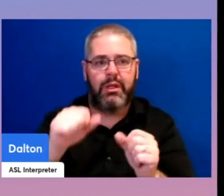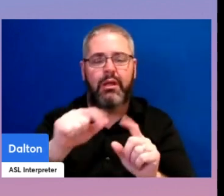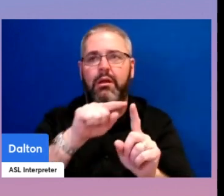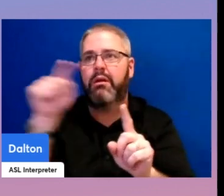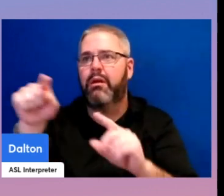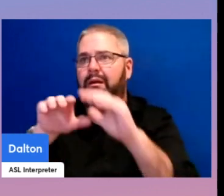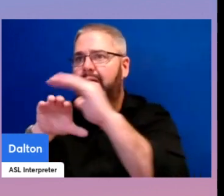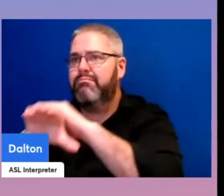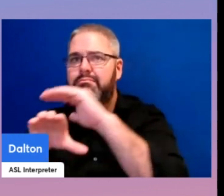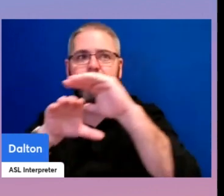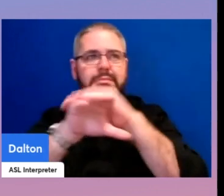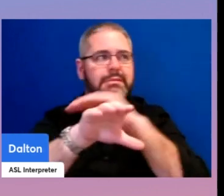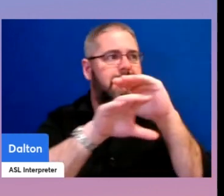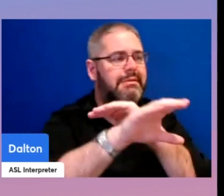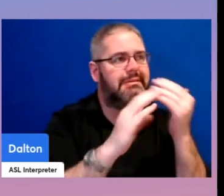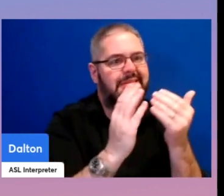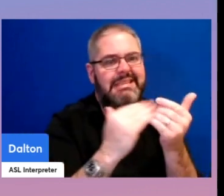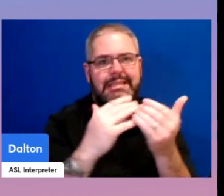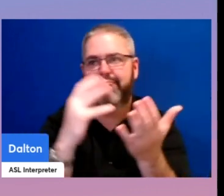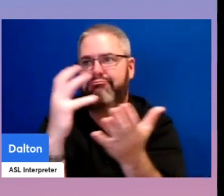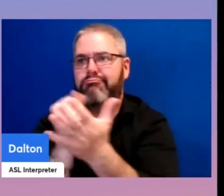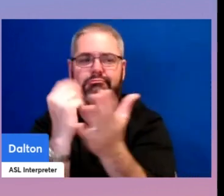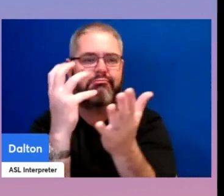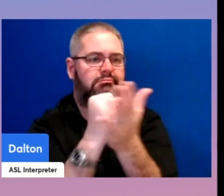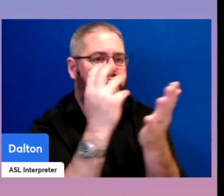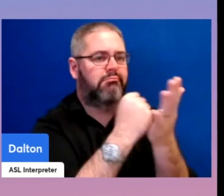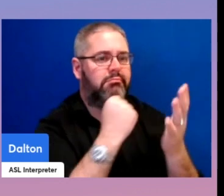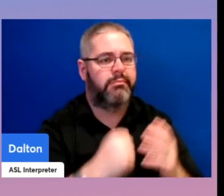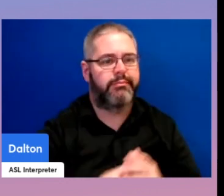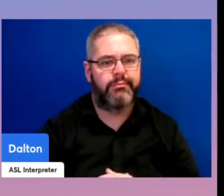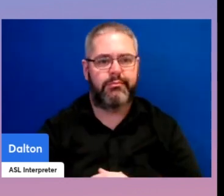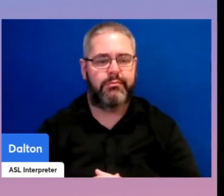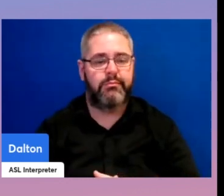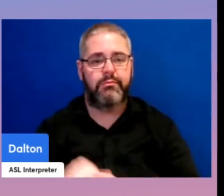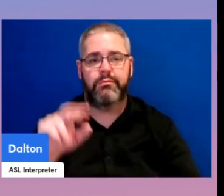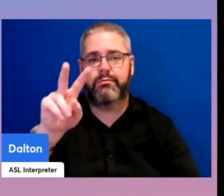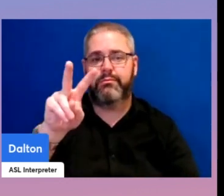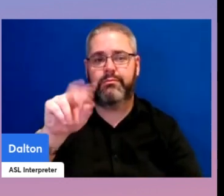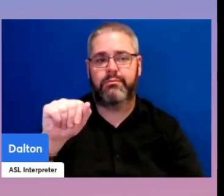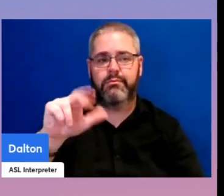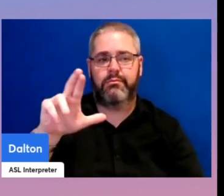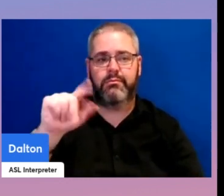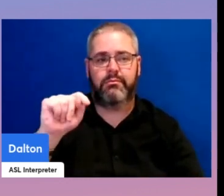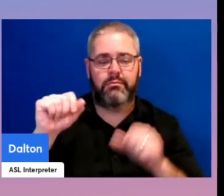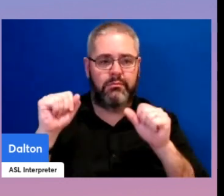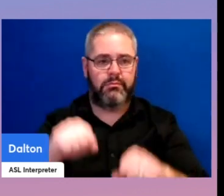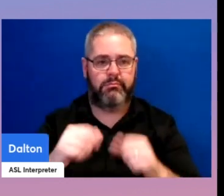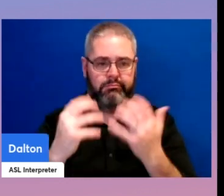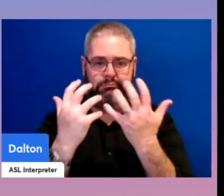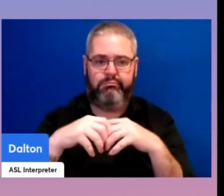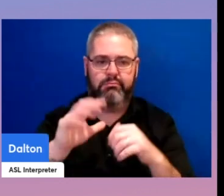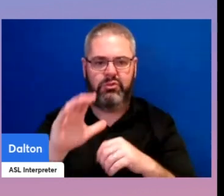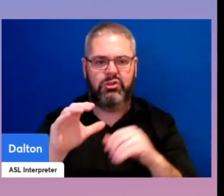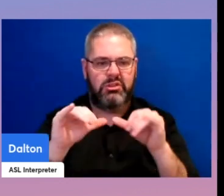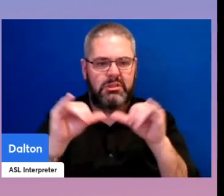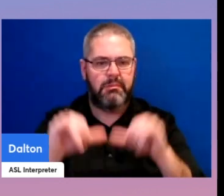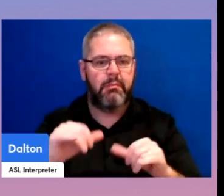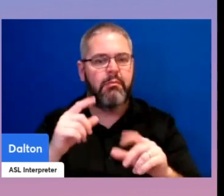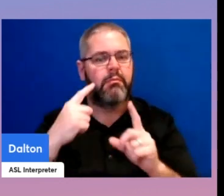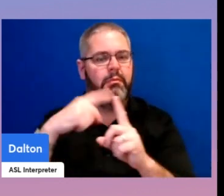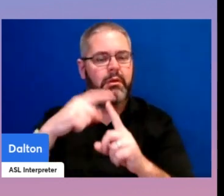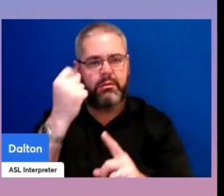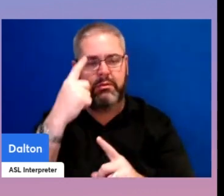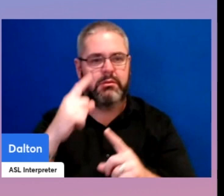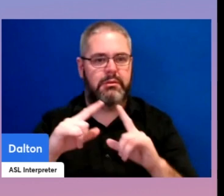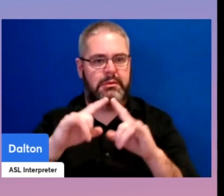access based on client needs. Doing that, Vault can maintain to remain a centralized system of records, but can cache